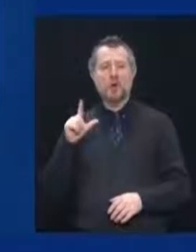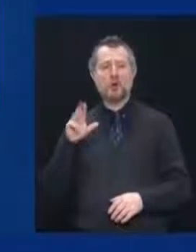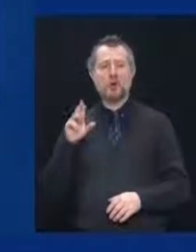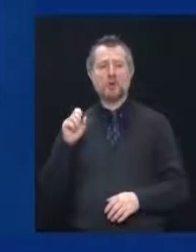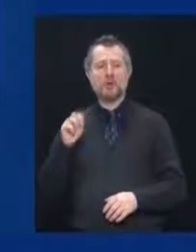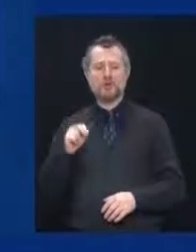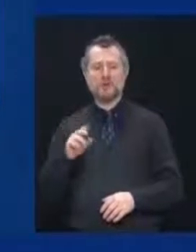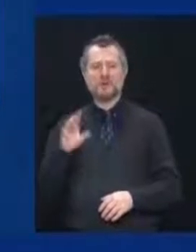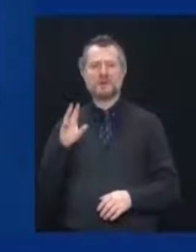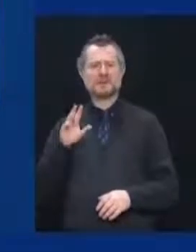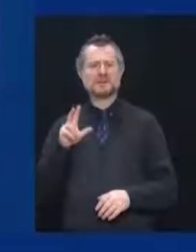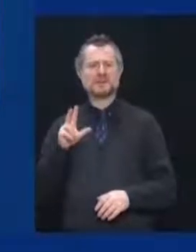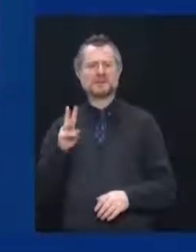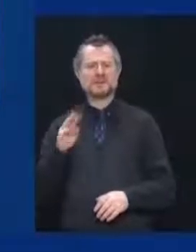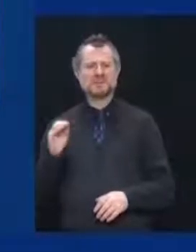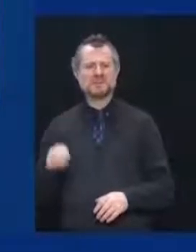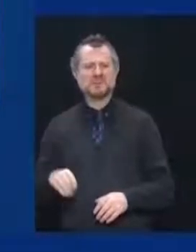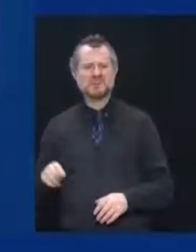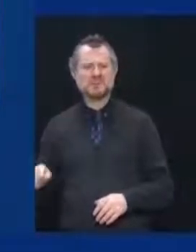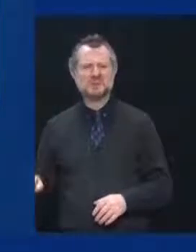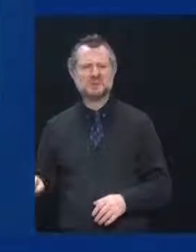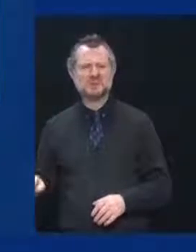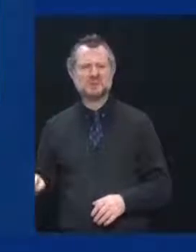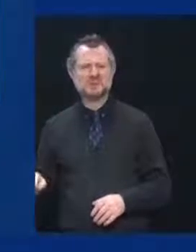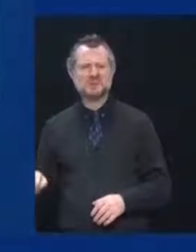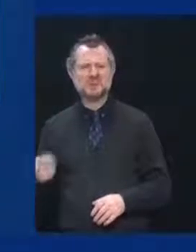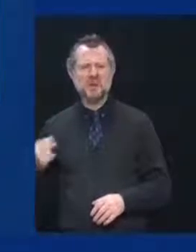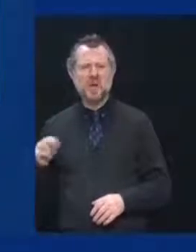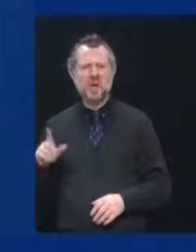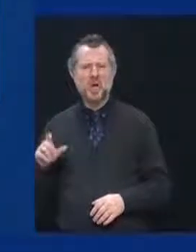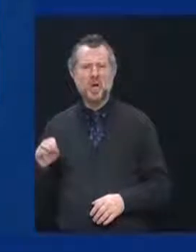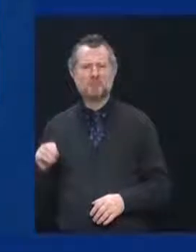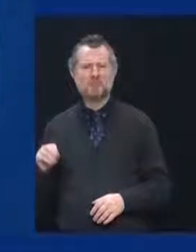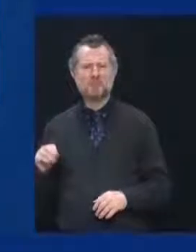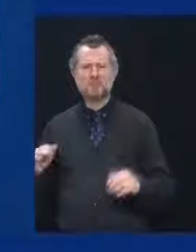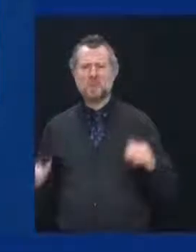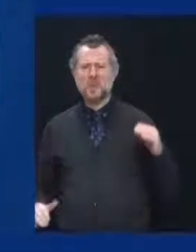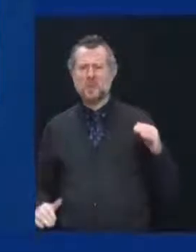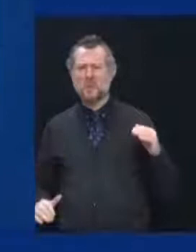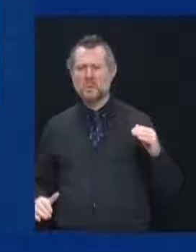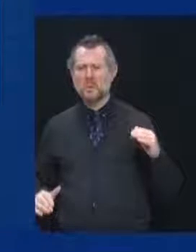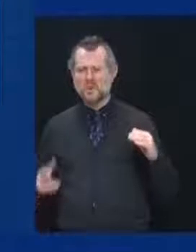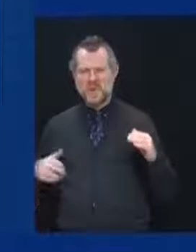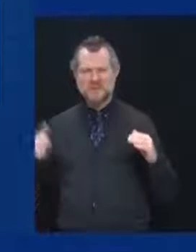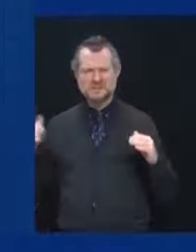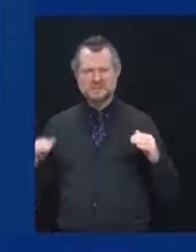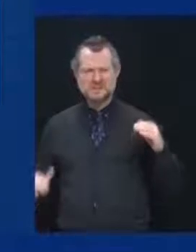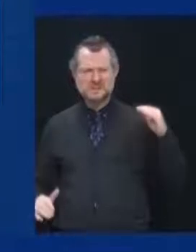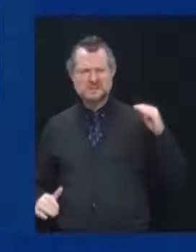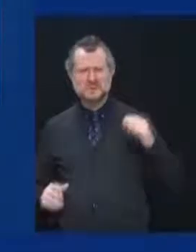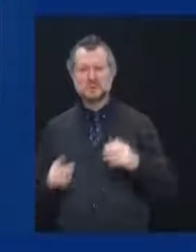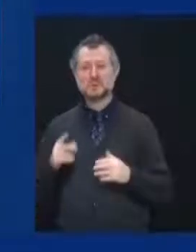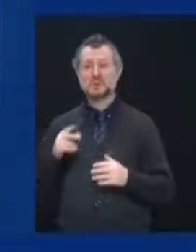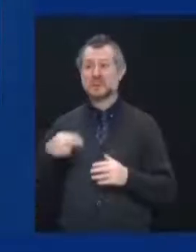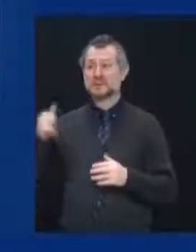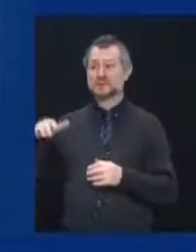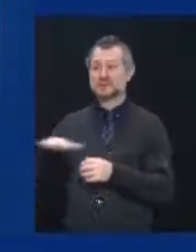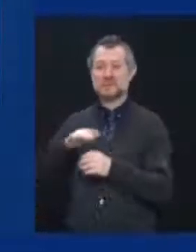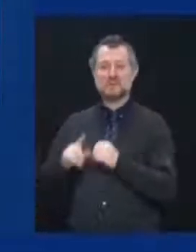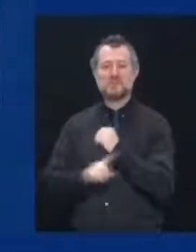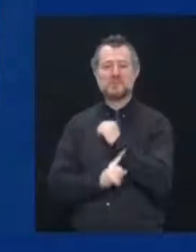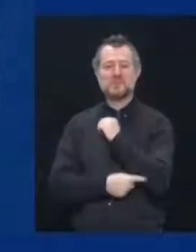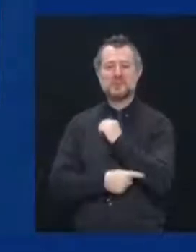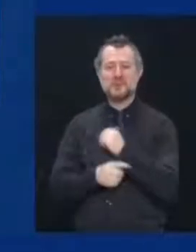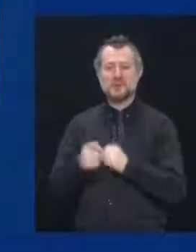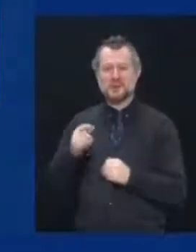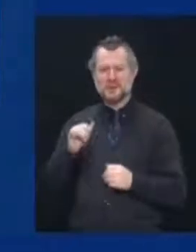36%. This is high and low in the state. New York Presbyterian, Columbia, 88%.